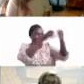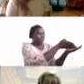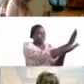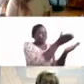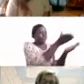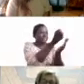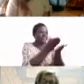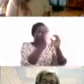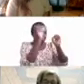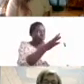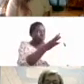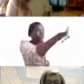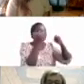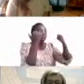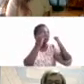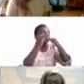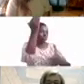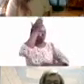compared